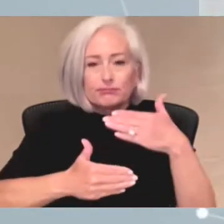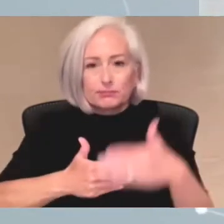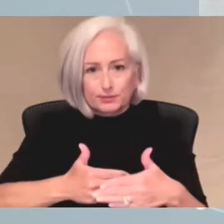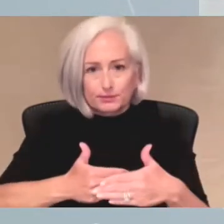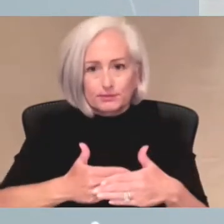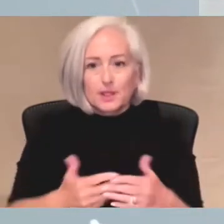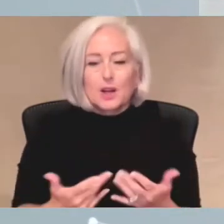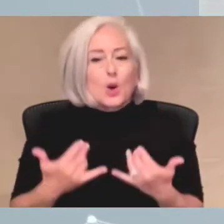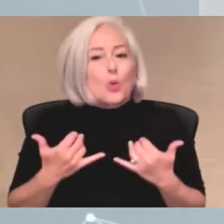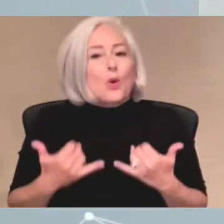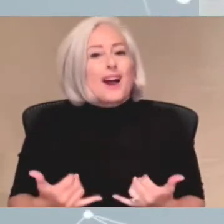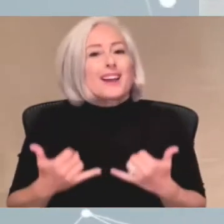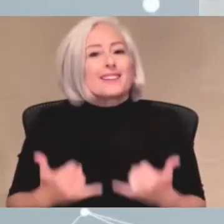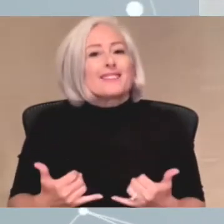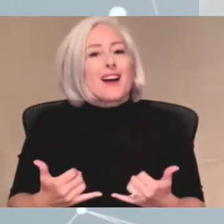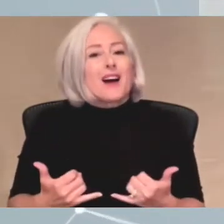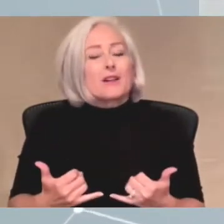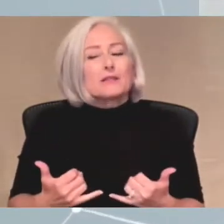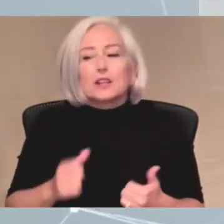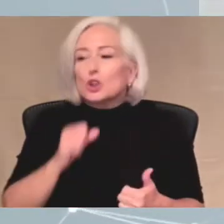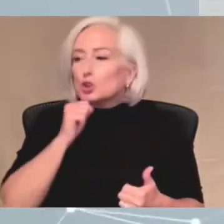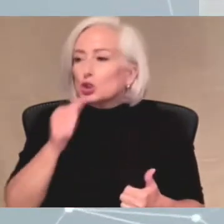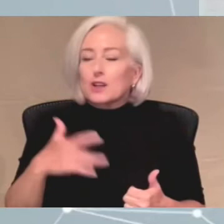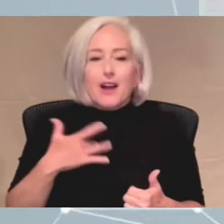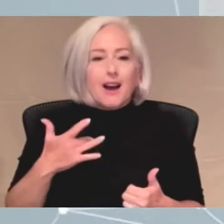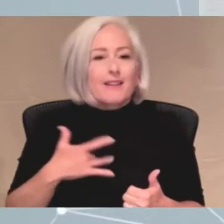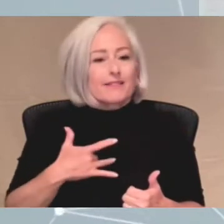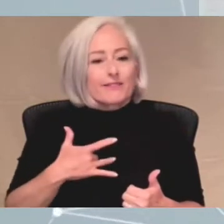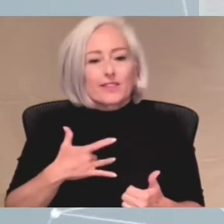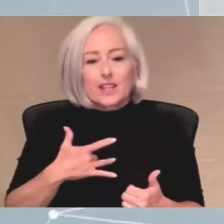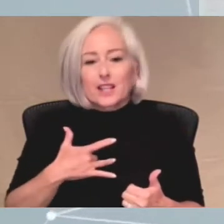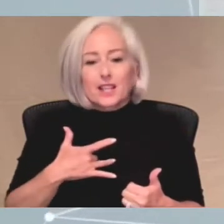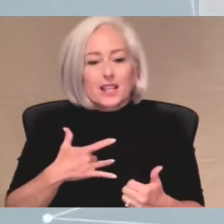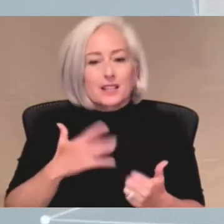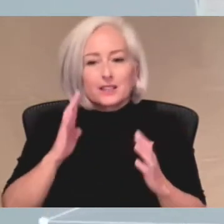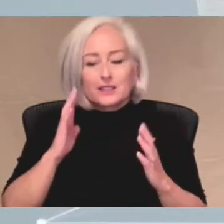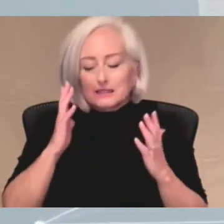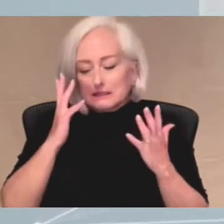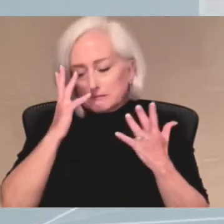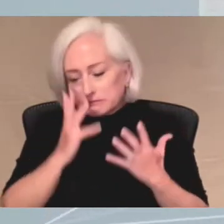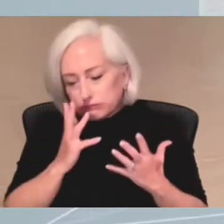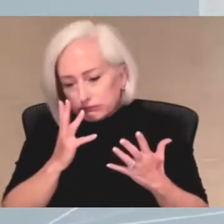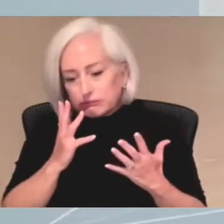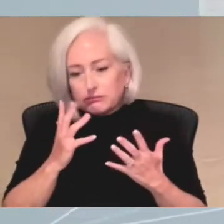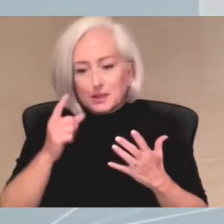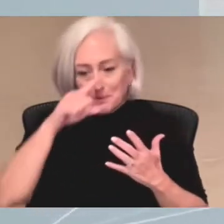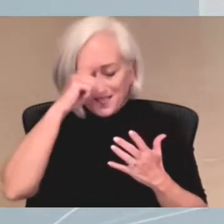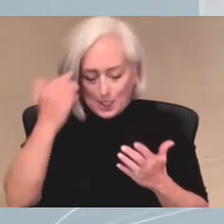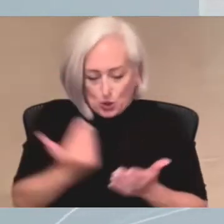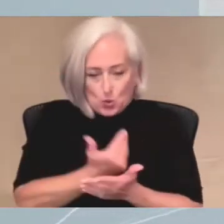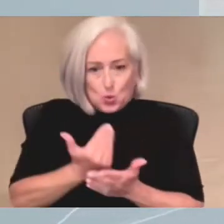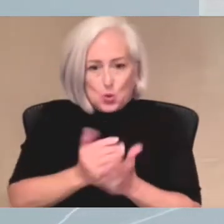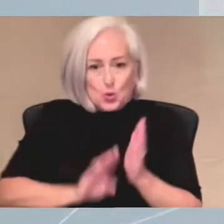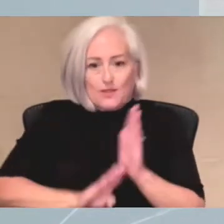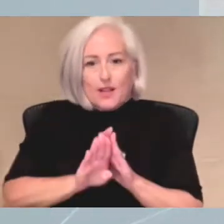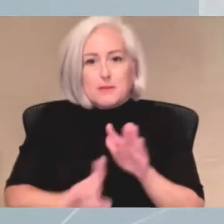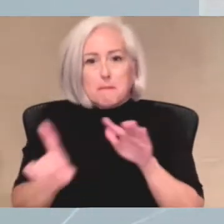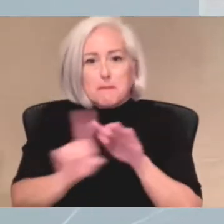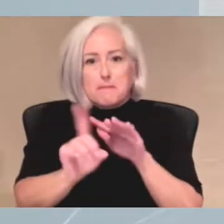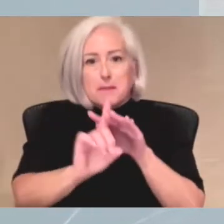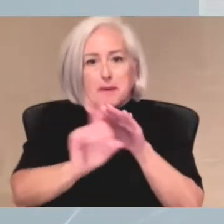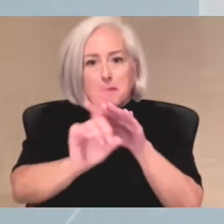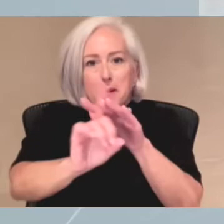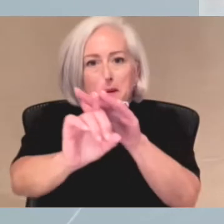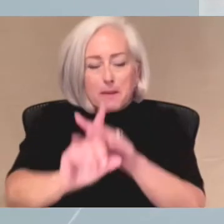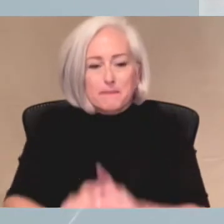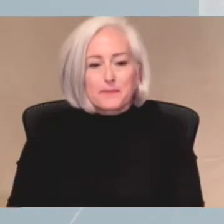never be too discouraged, because there's so many exciting developments happening. I mean, I think the final thing to say about Roma